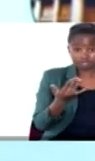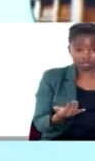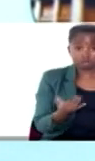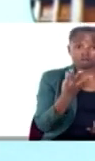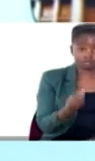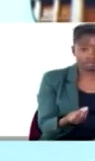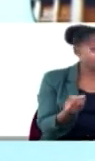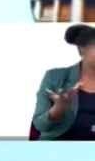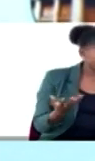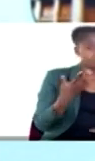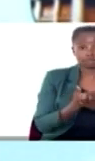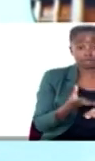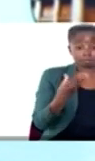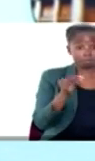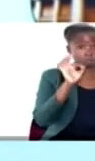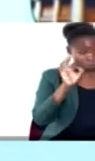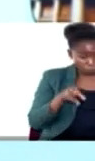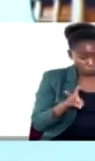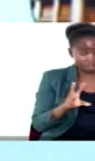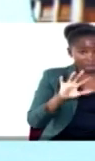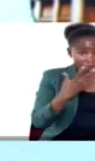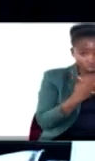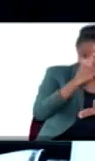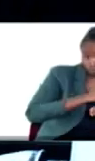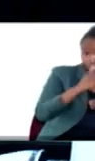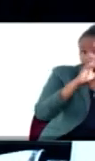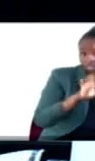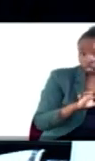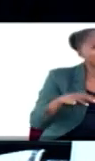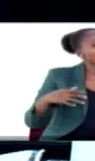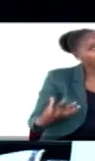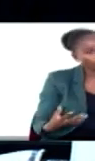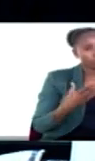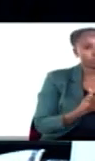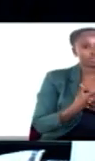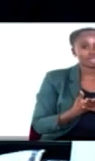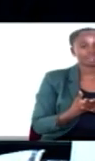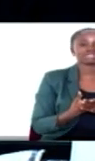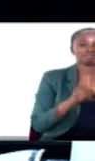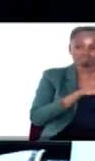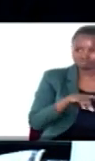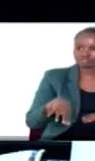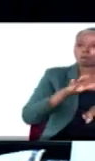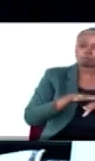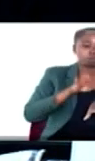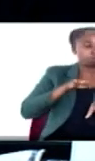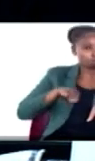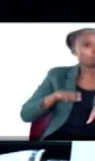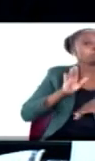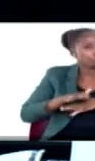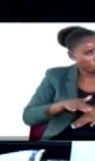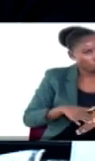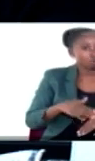either find pathways to prosperity or descend further into the abyss of